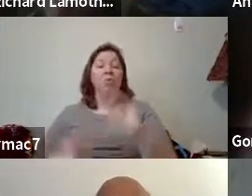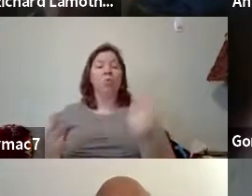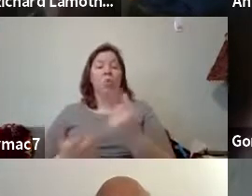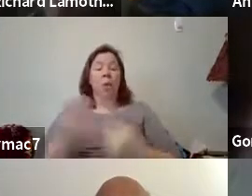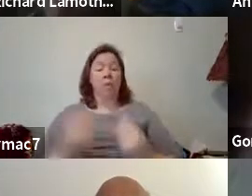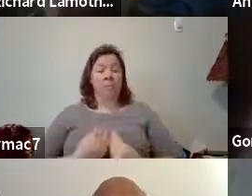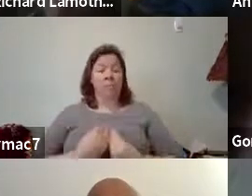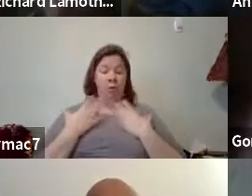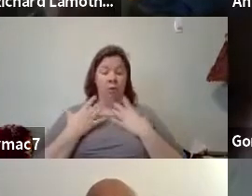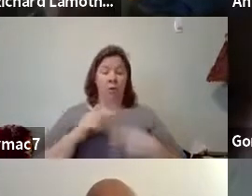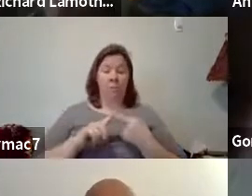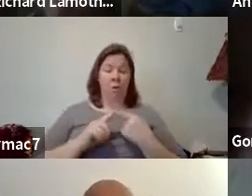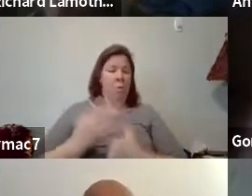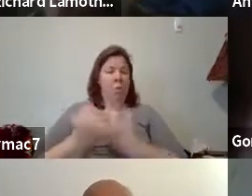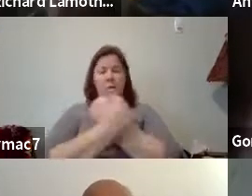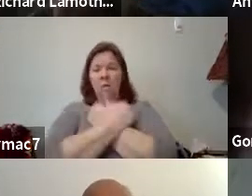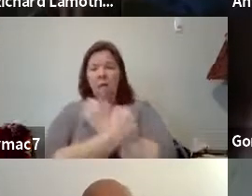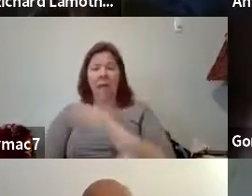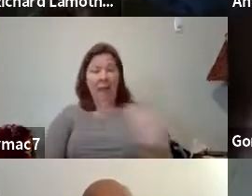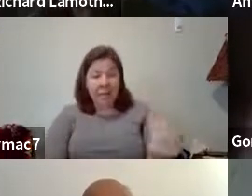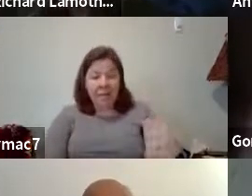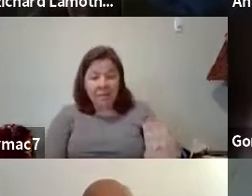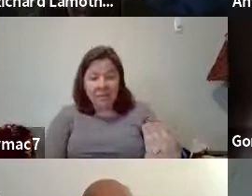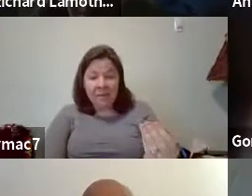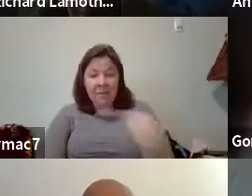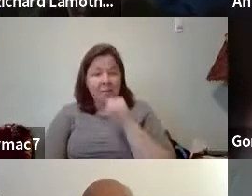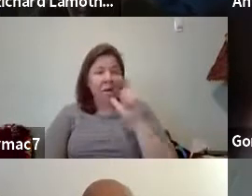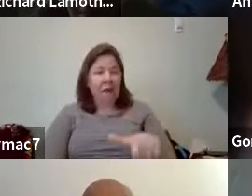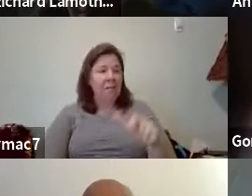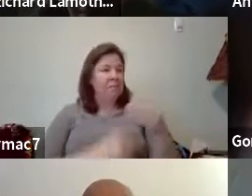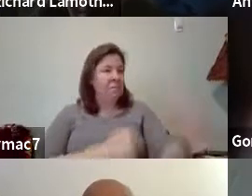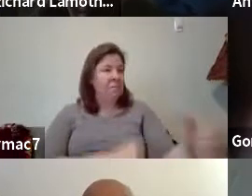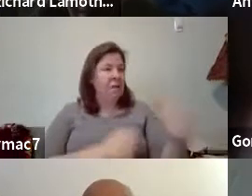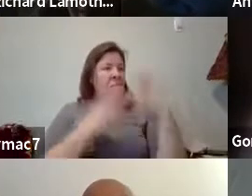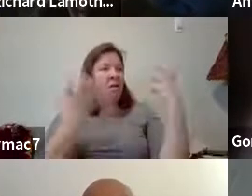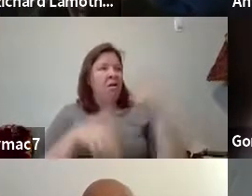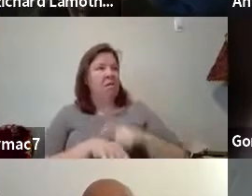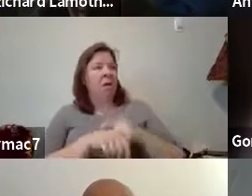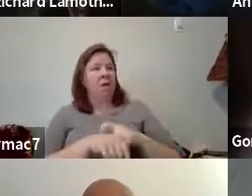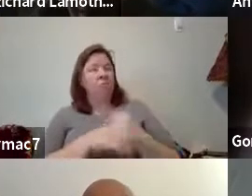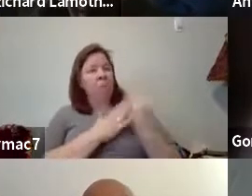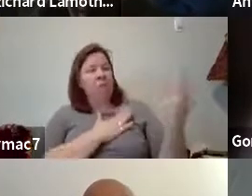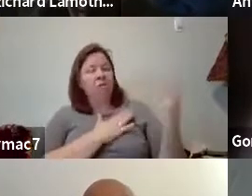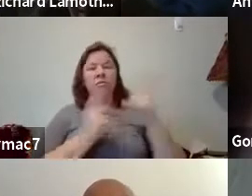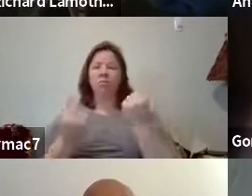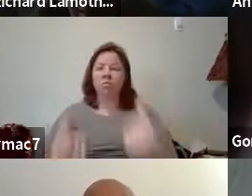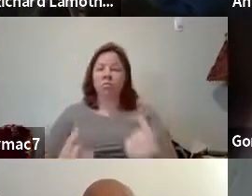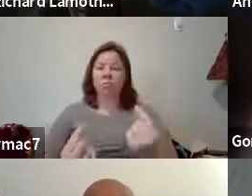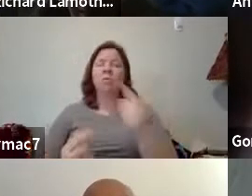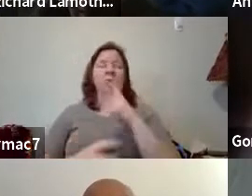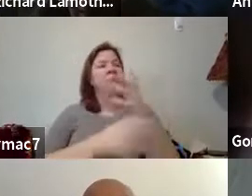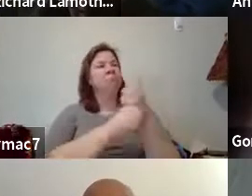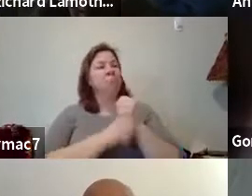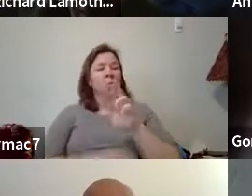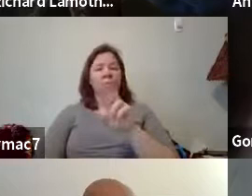to do what you love, and not have to spend so much time doing it. It's rewarding too.